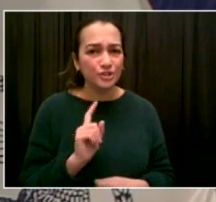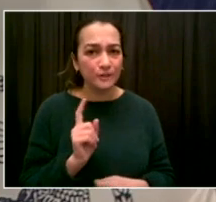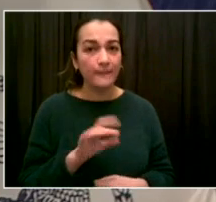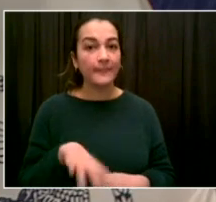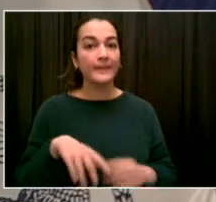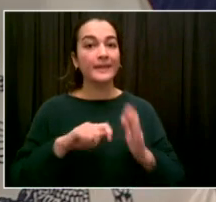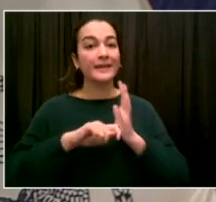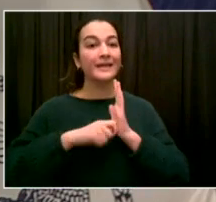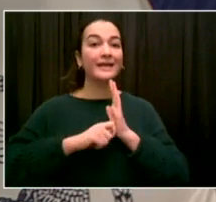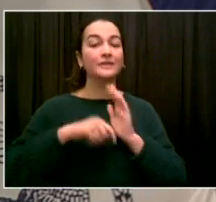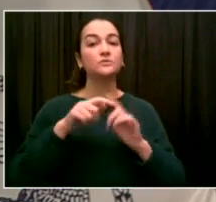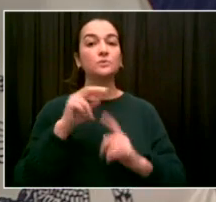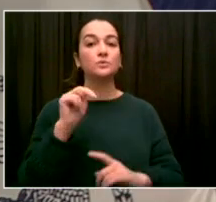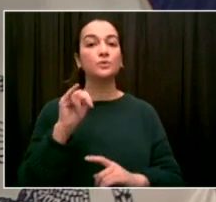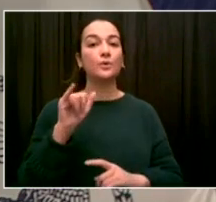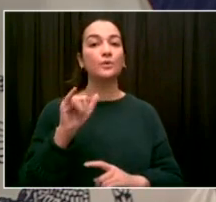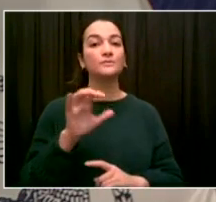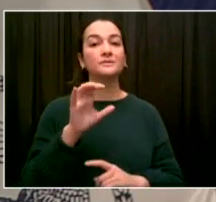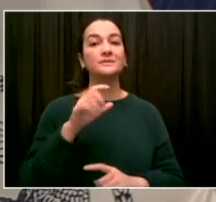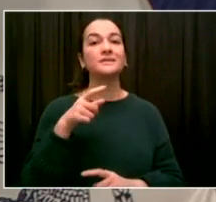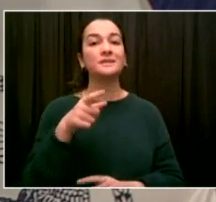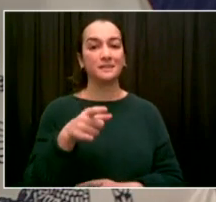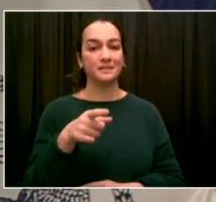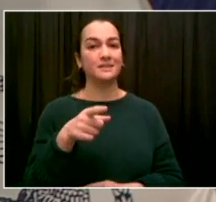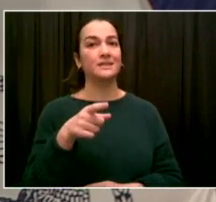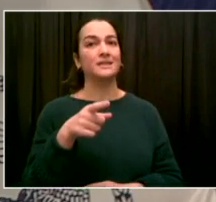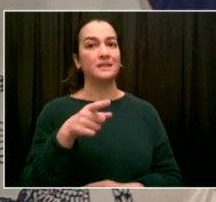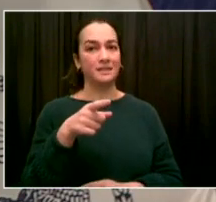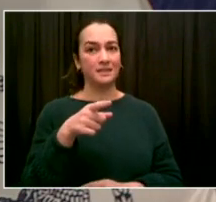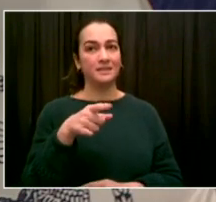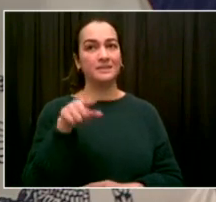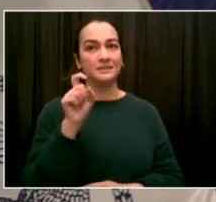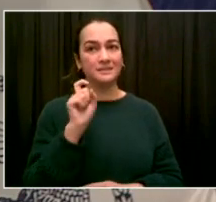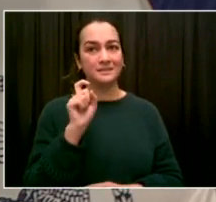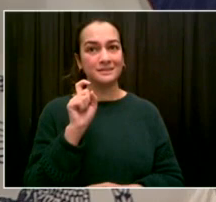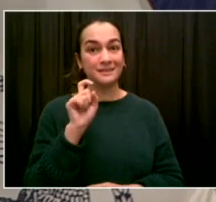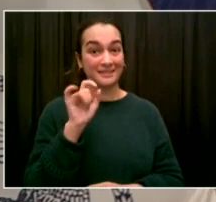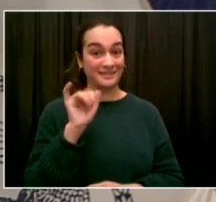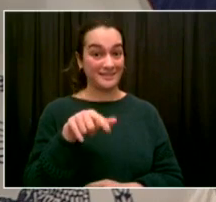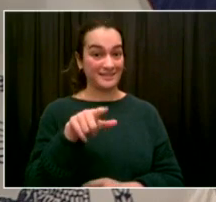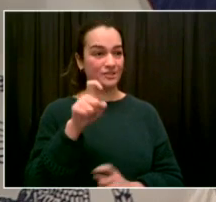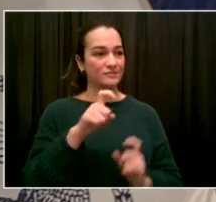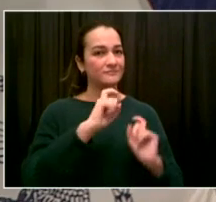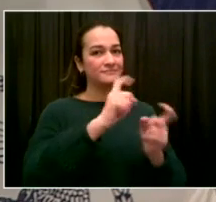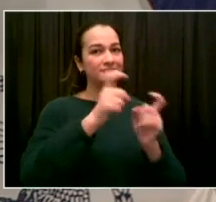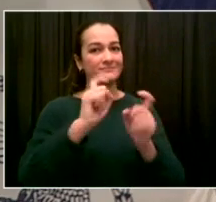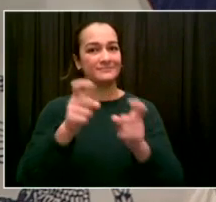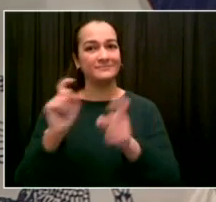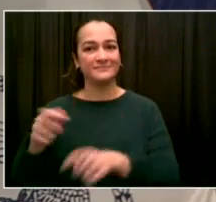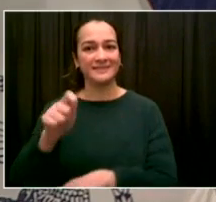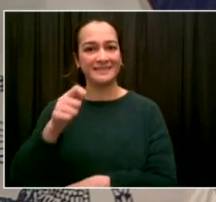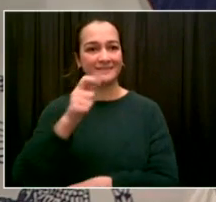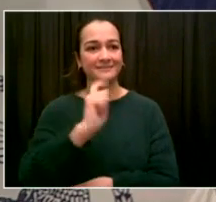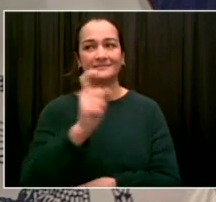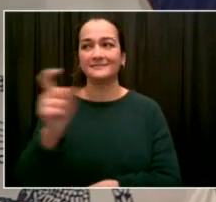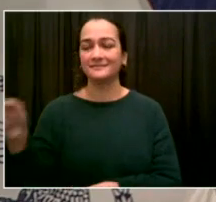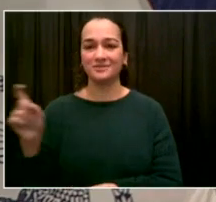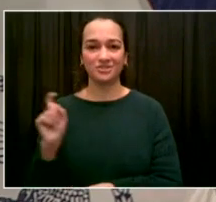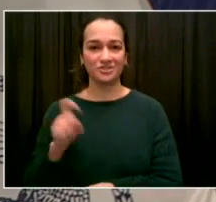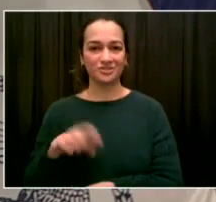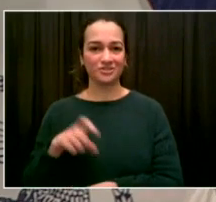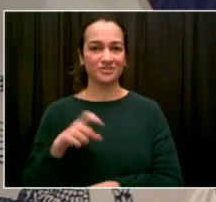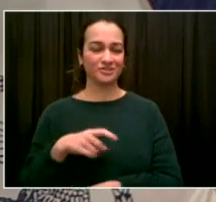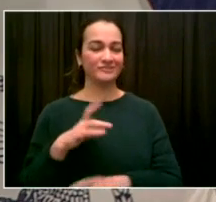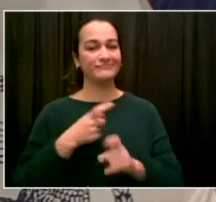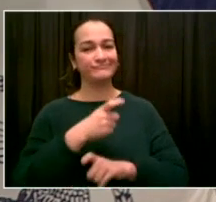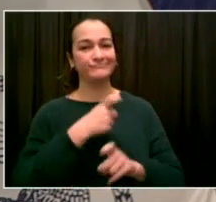city shut down a site that had the capacity for hundreds. So what is the strategic plan on that? And additionally, you